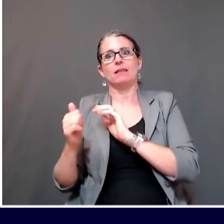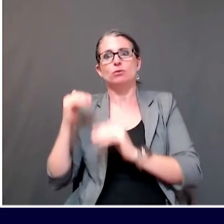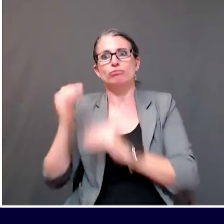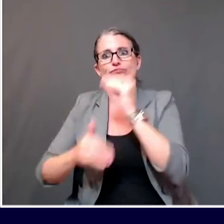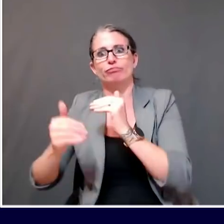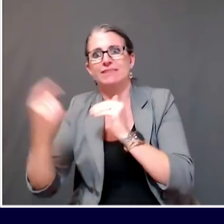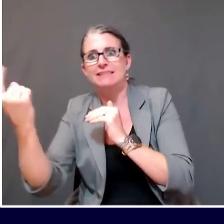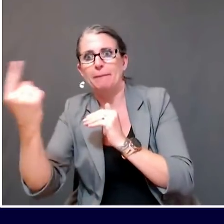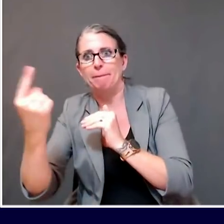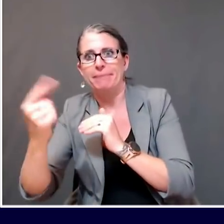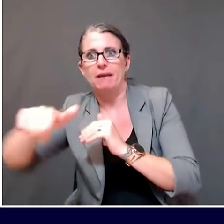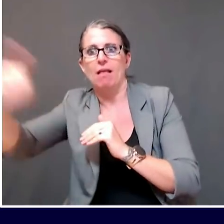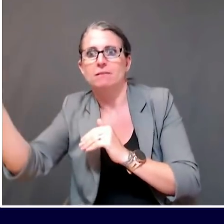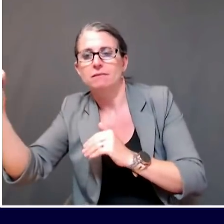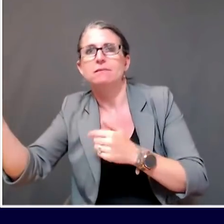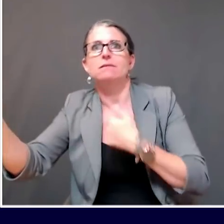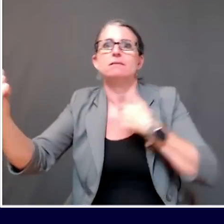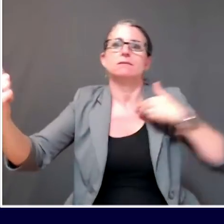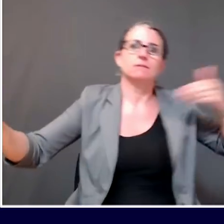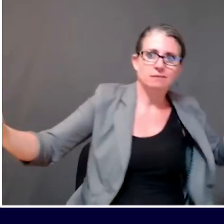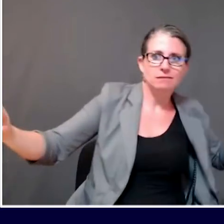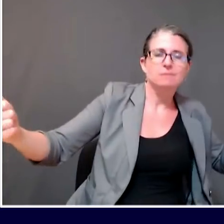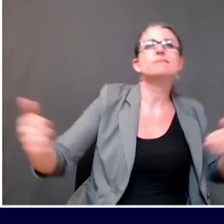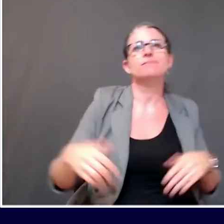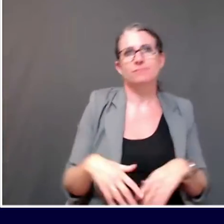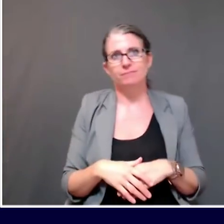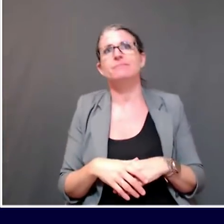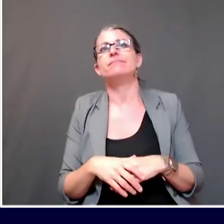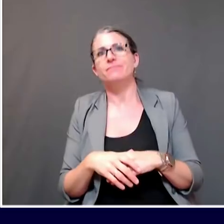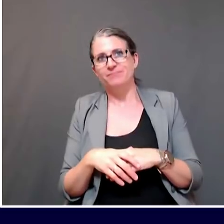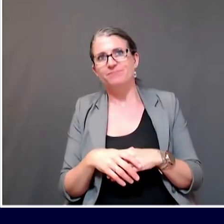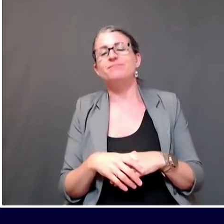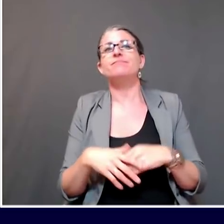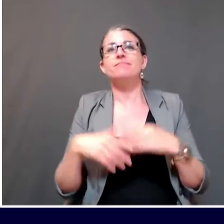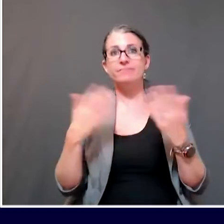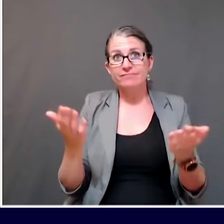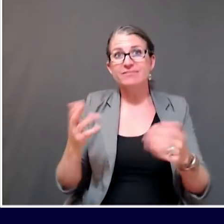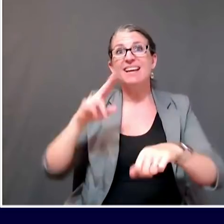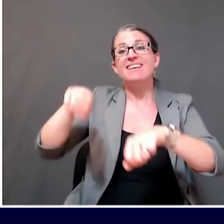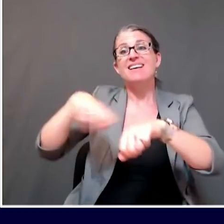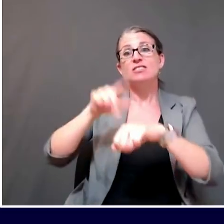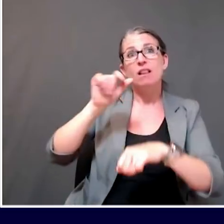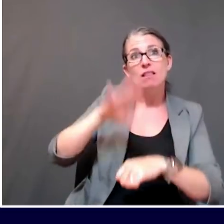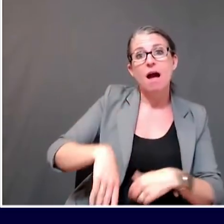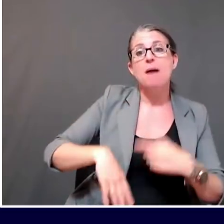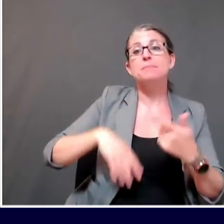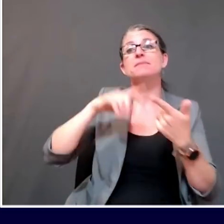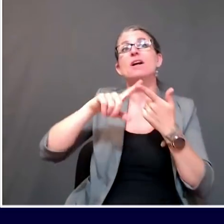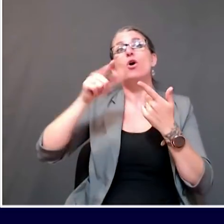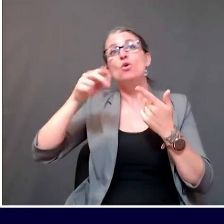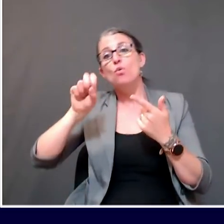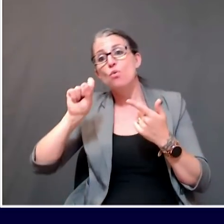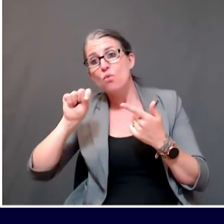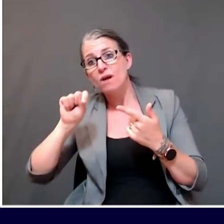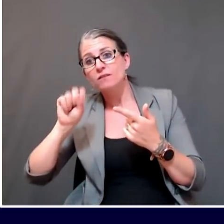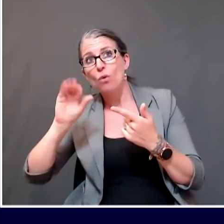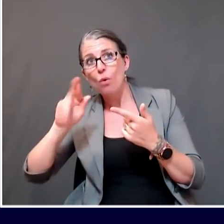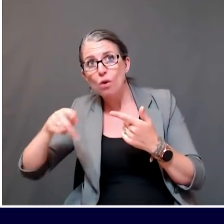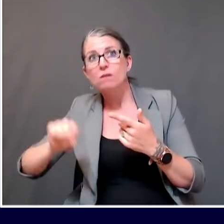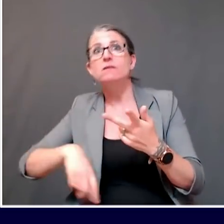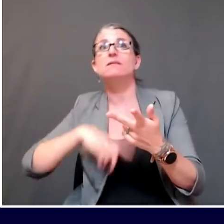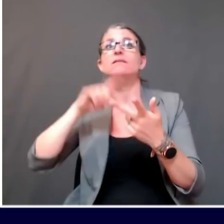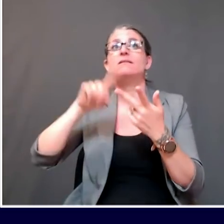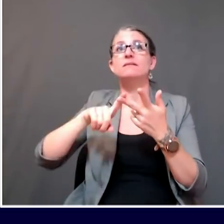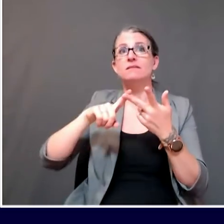at the national level where national laboratories like Quest and LabCorp are seeing increasing number of days it's taking